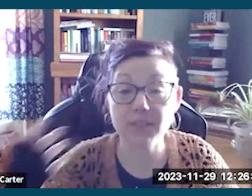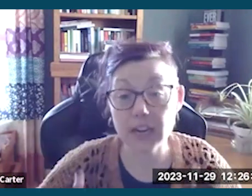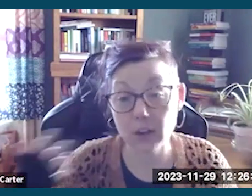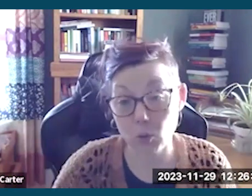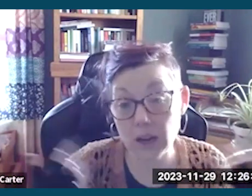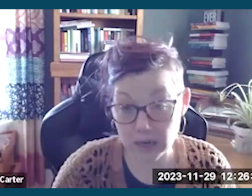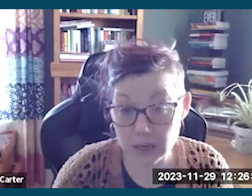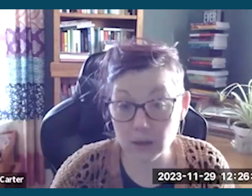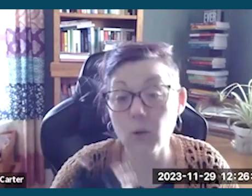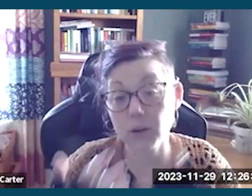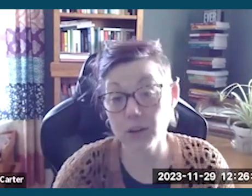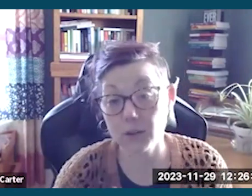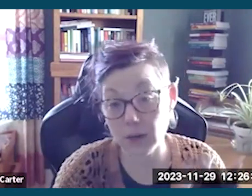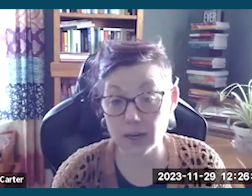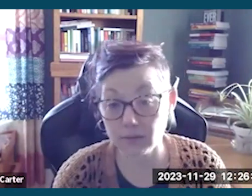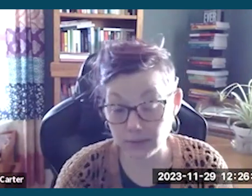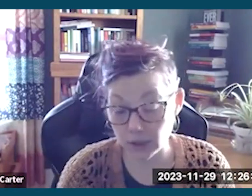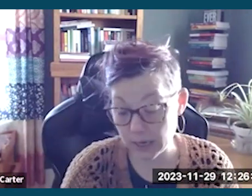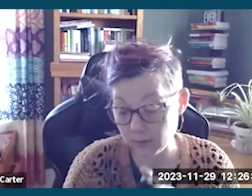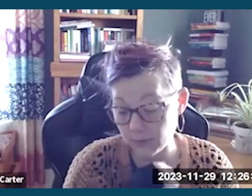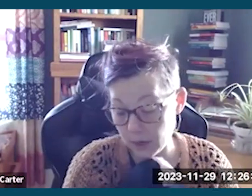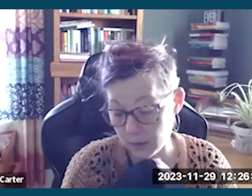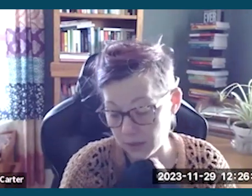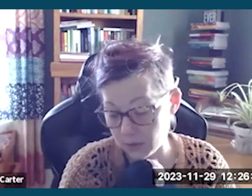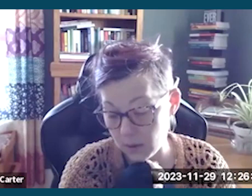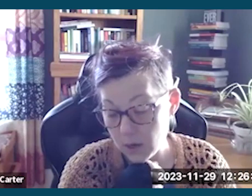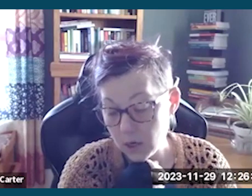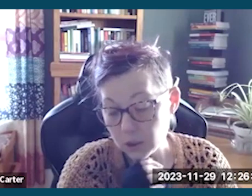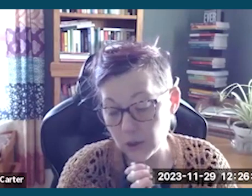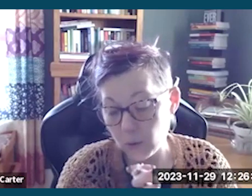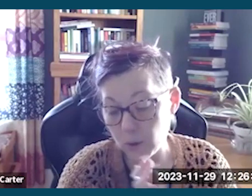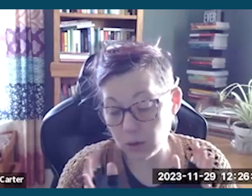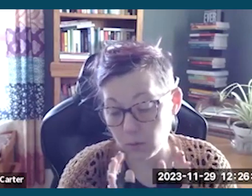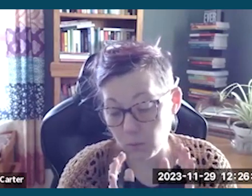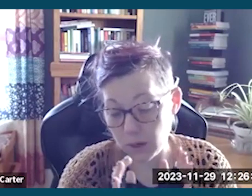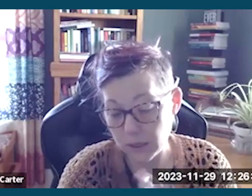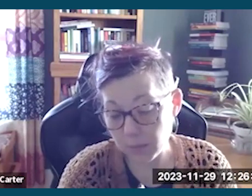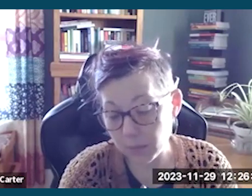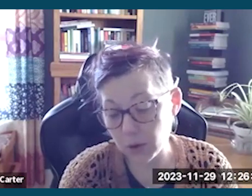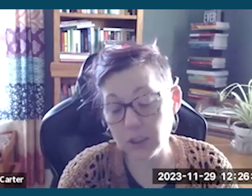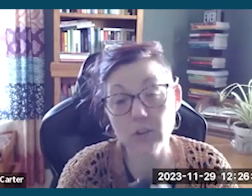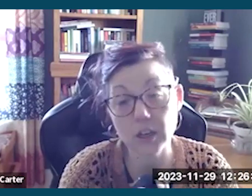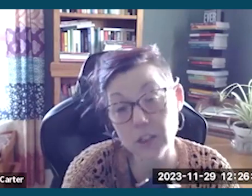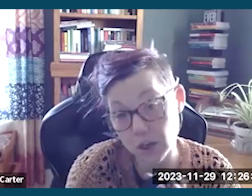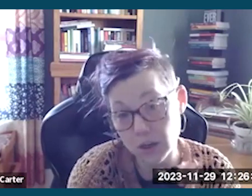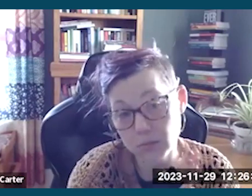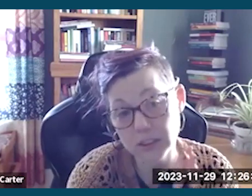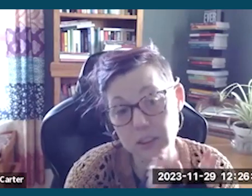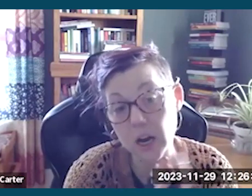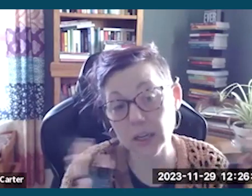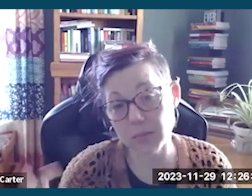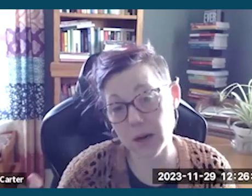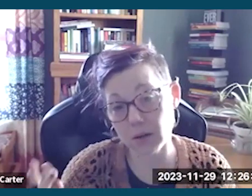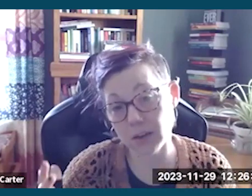to navigate in order to kind of live our life. And so when Kimberly Crenshaw